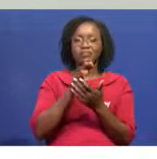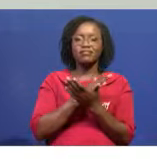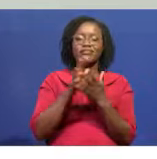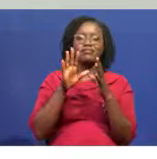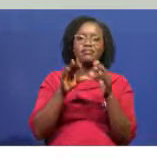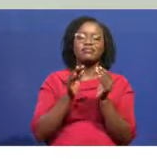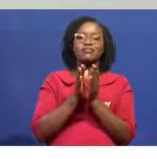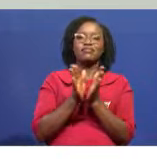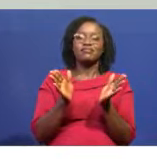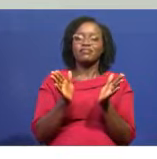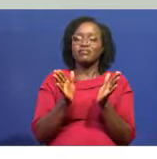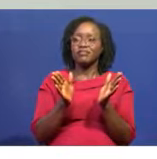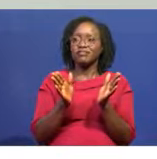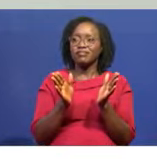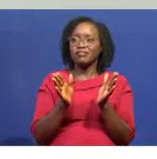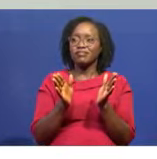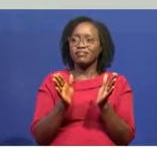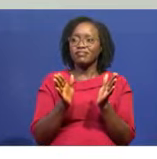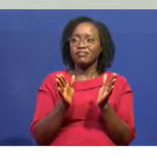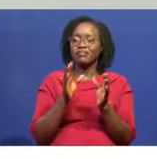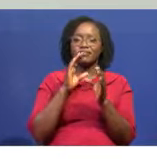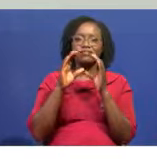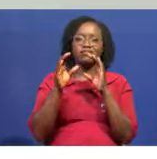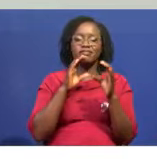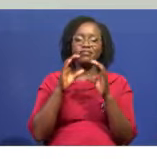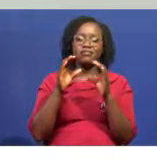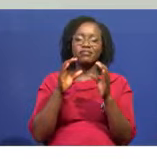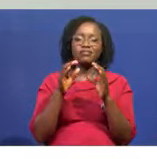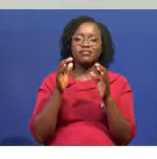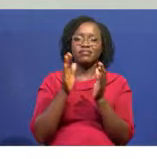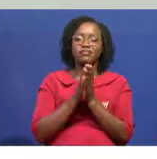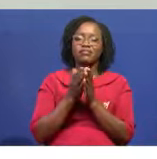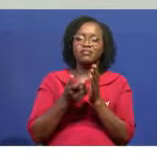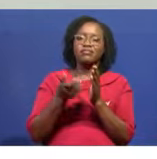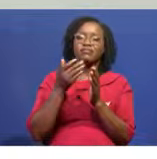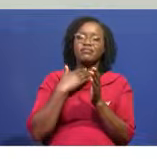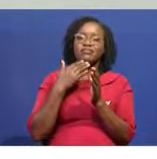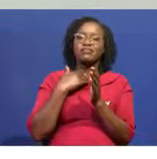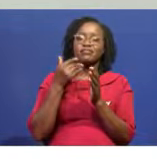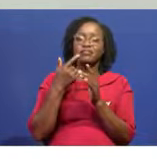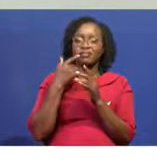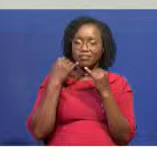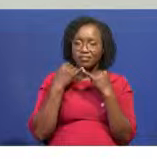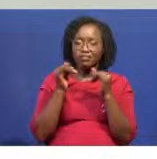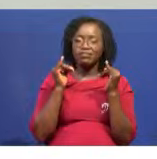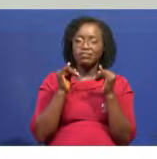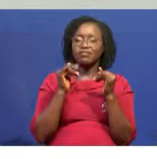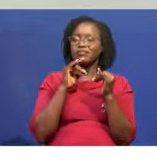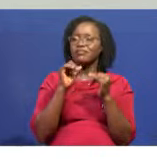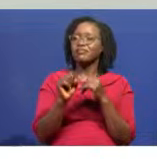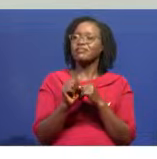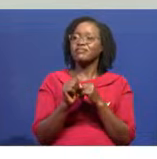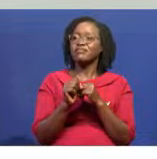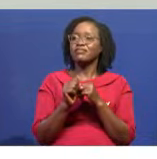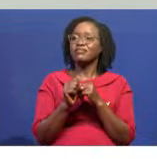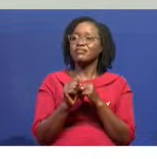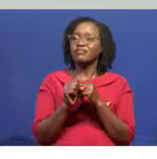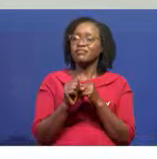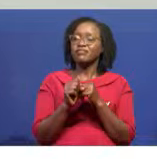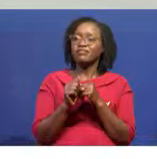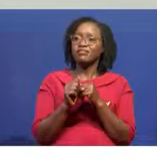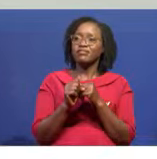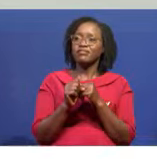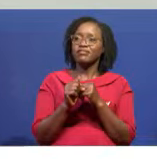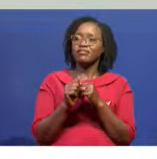embrace the openness bridge the communication divide amid increasing demand for information. So Vice Chair, in terms